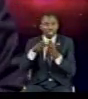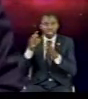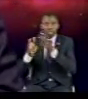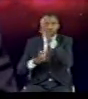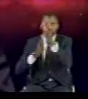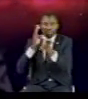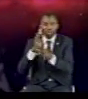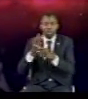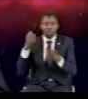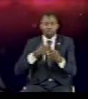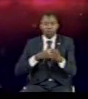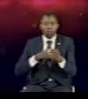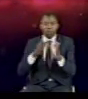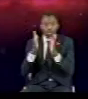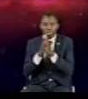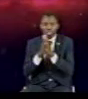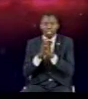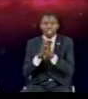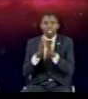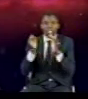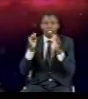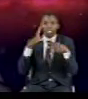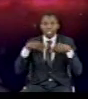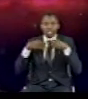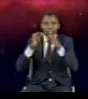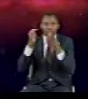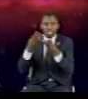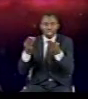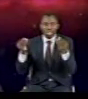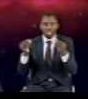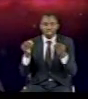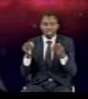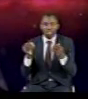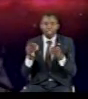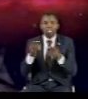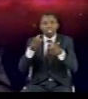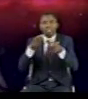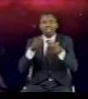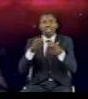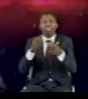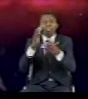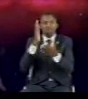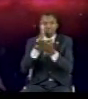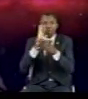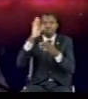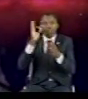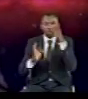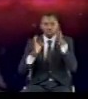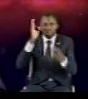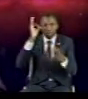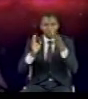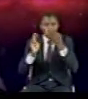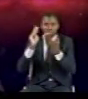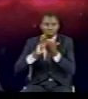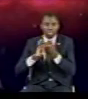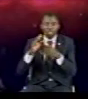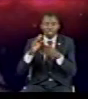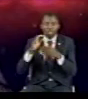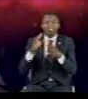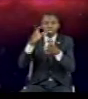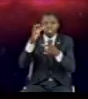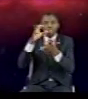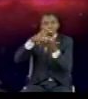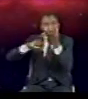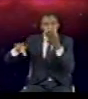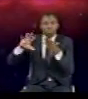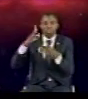ask, O God, heal the land. Withdraw thy judgments. Withdraw the plagues. Withdraw the pandemics. Withdraw